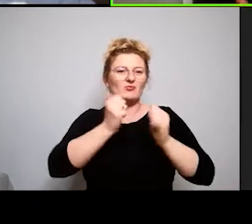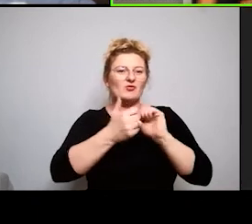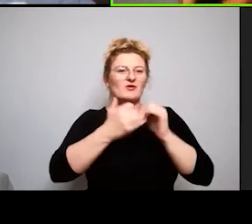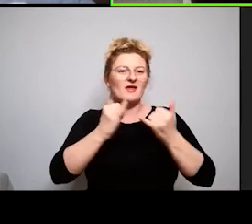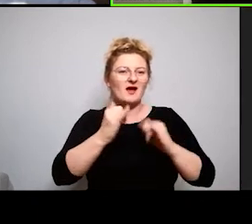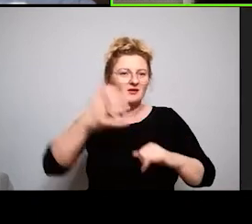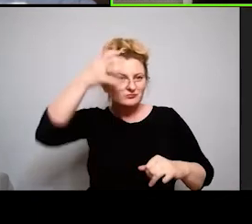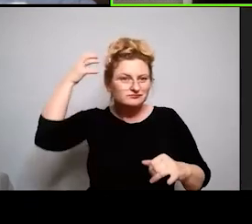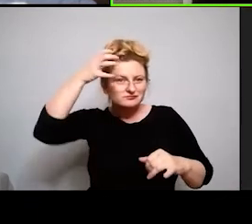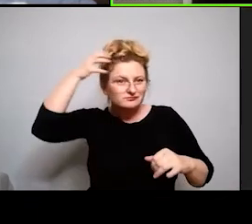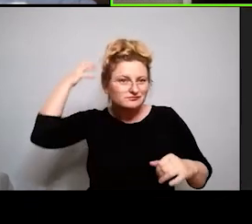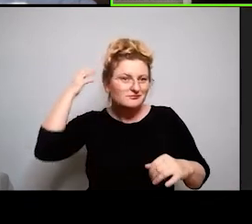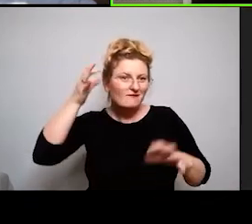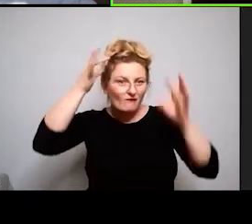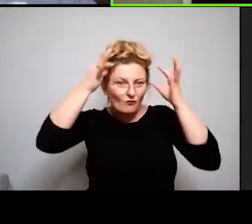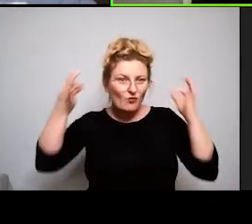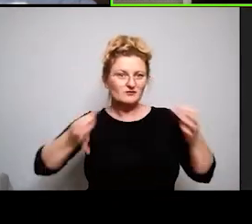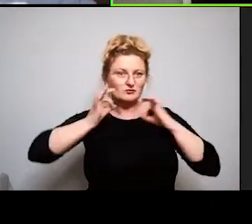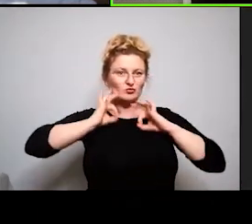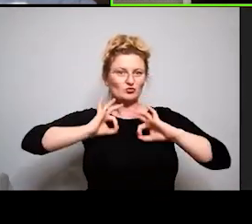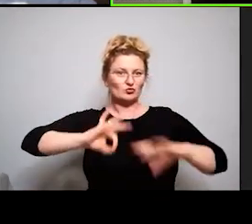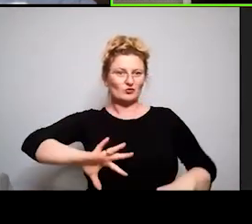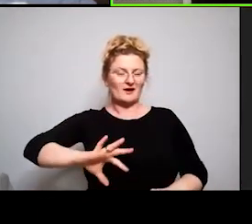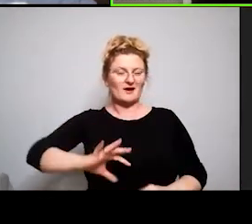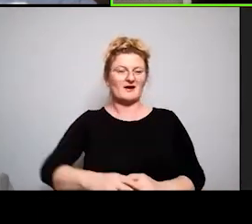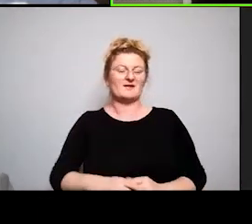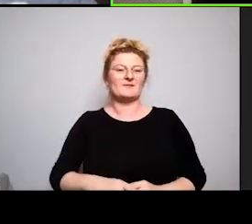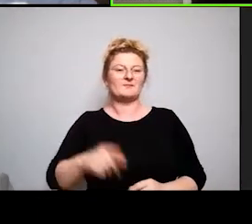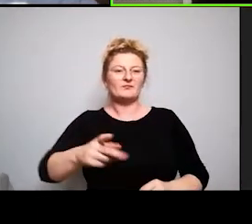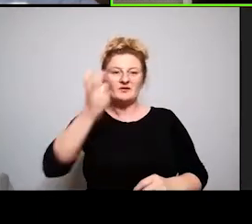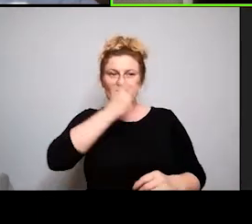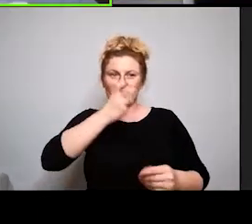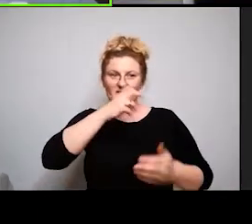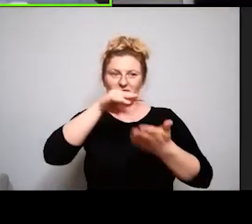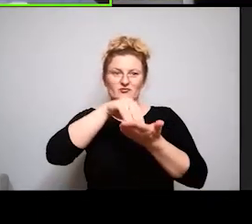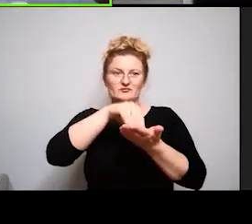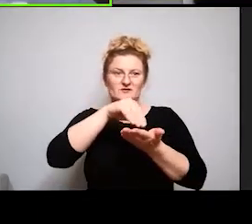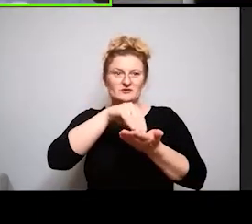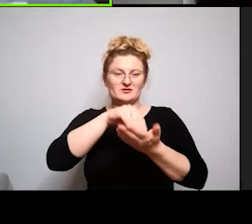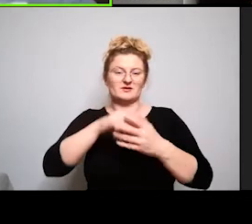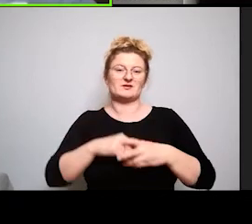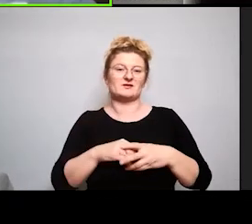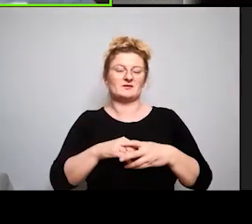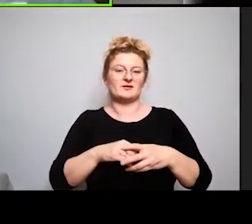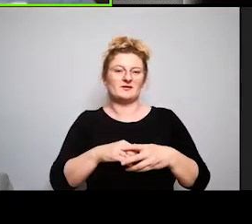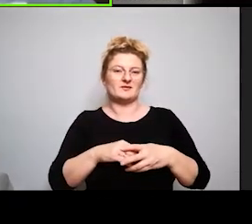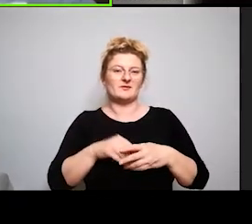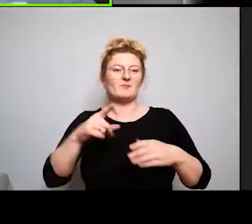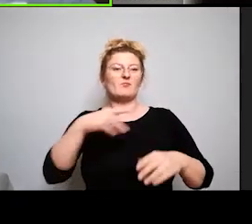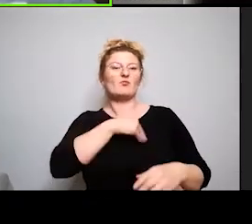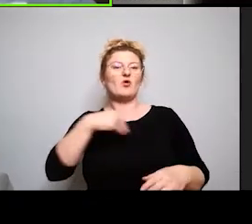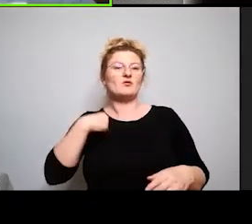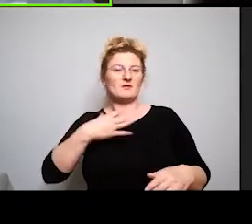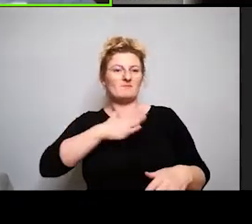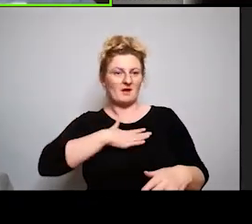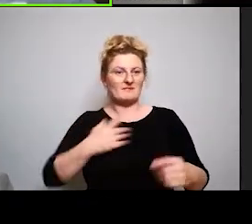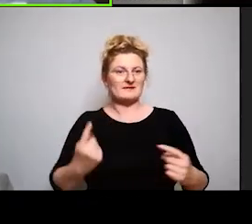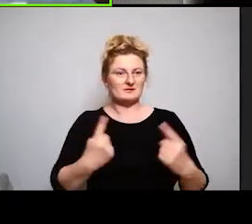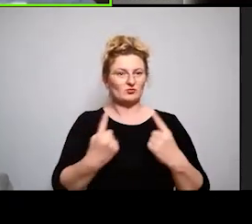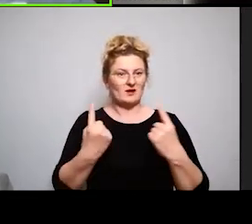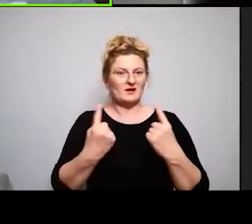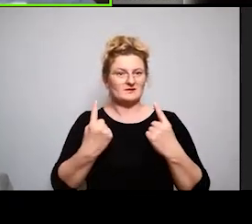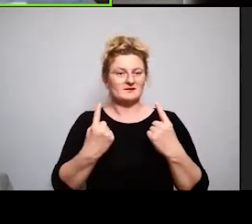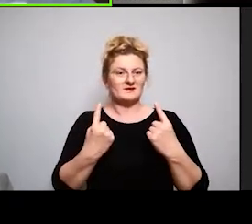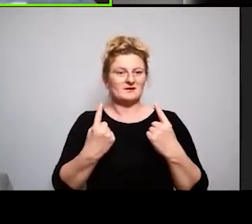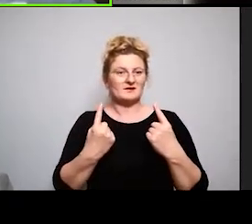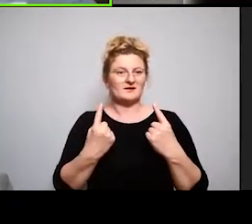insights of different masculinities. So yeah. In Poland, we have a situation like, I don't know the